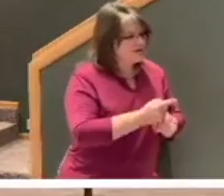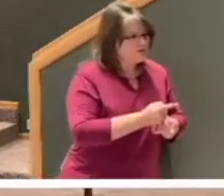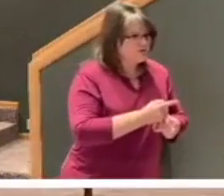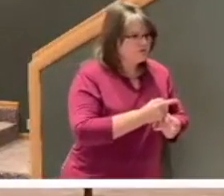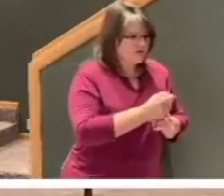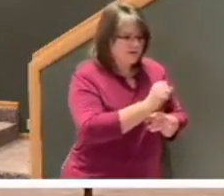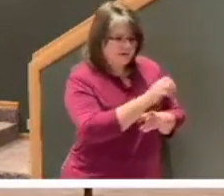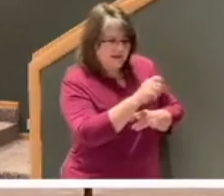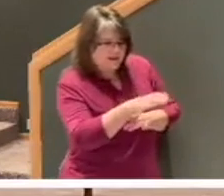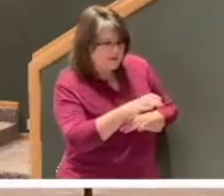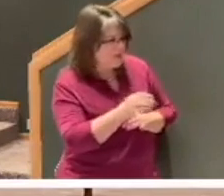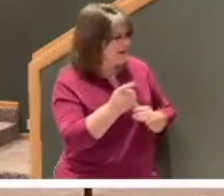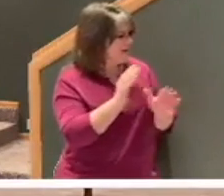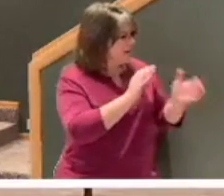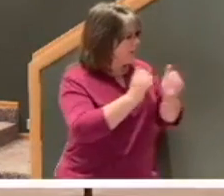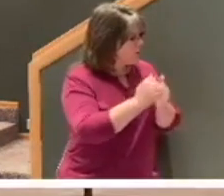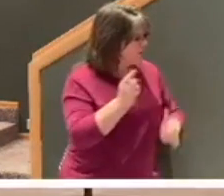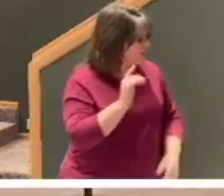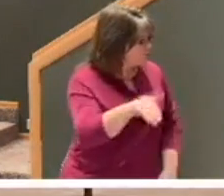speck compared to eternity.